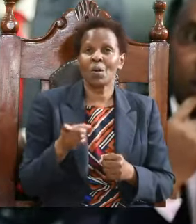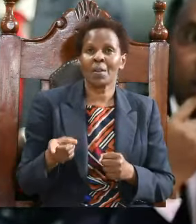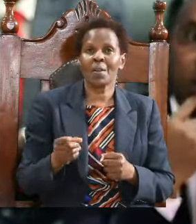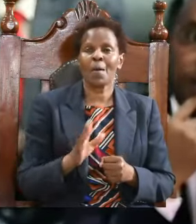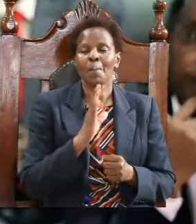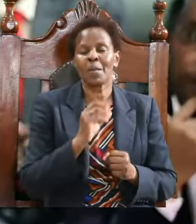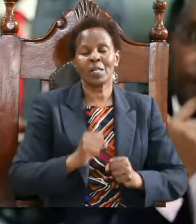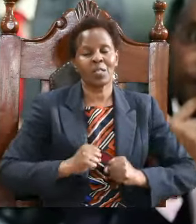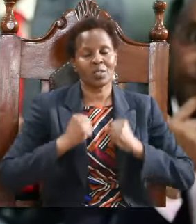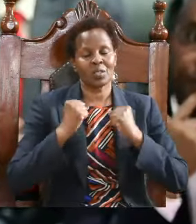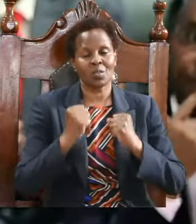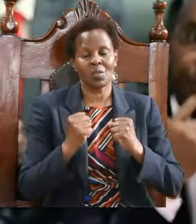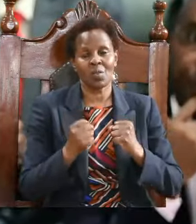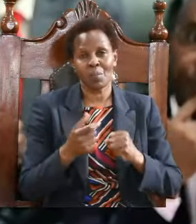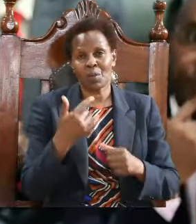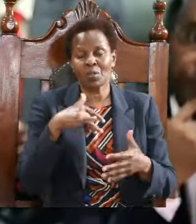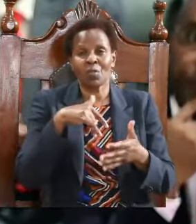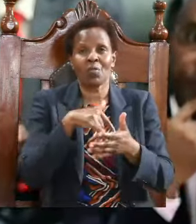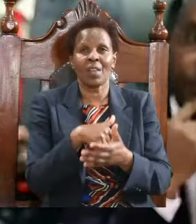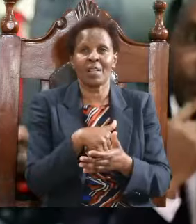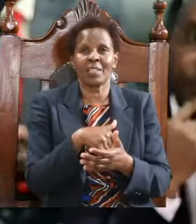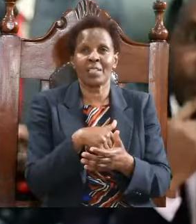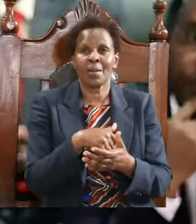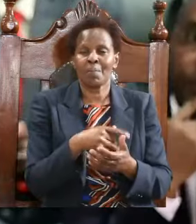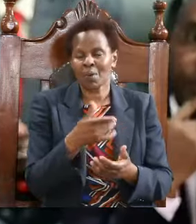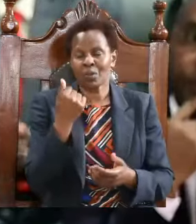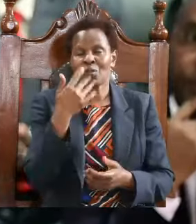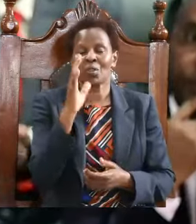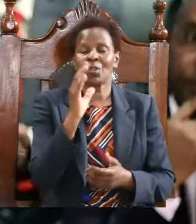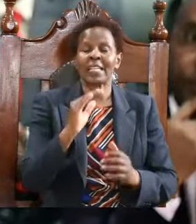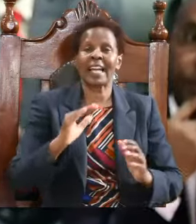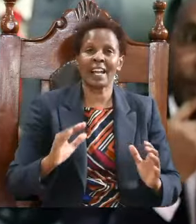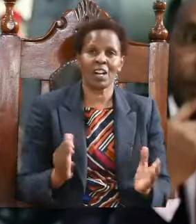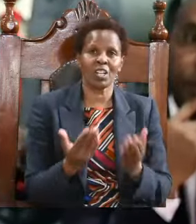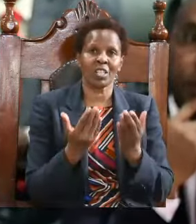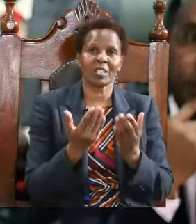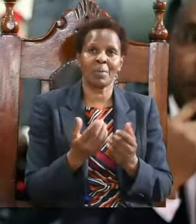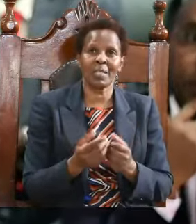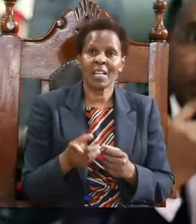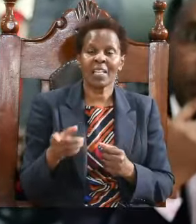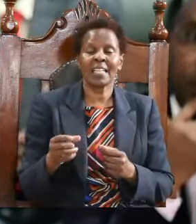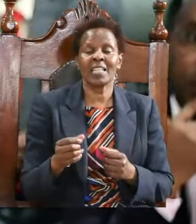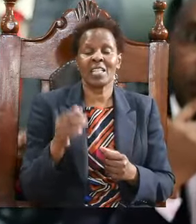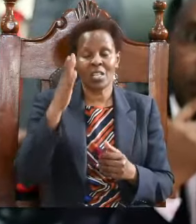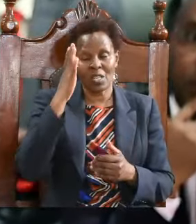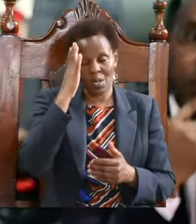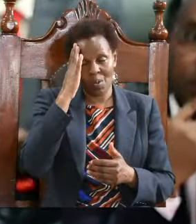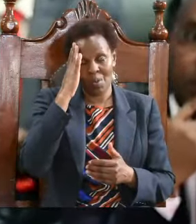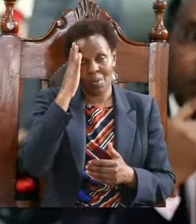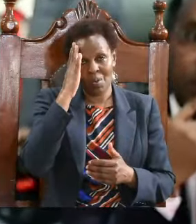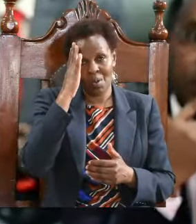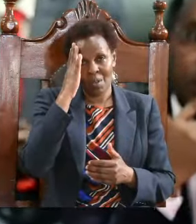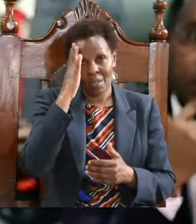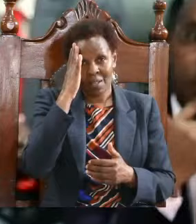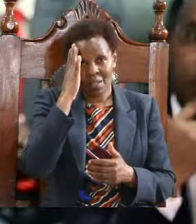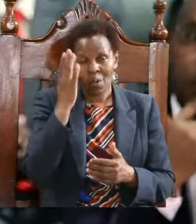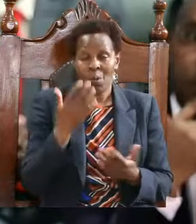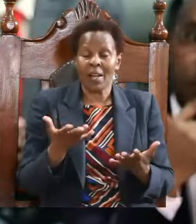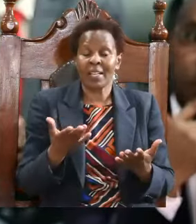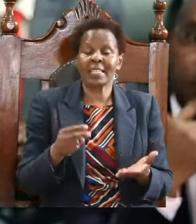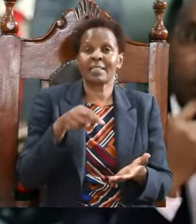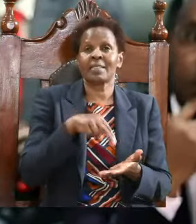and because of that, because of his encouragement, he understand, he knew where I needed to